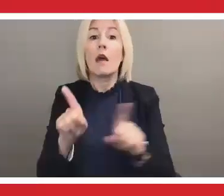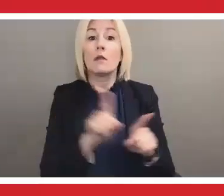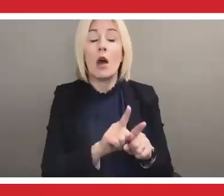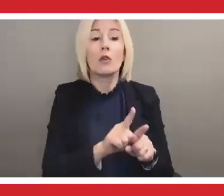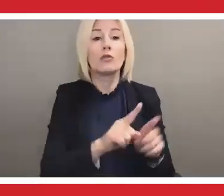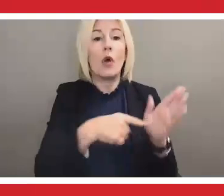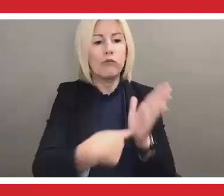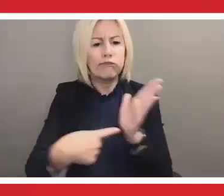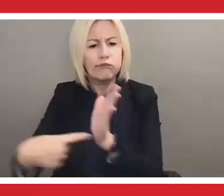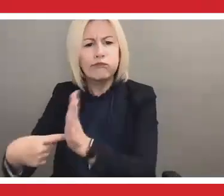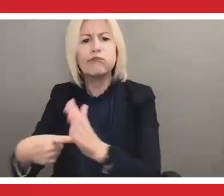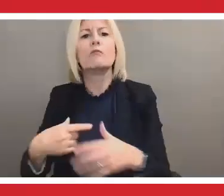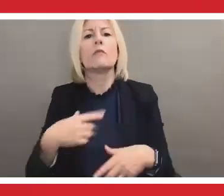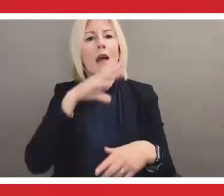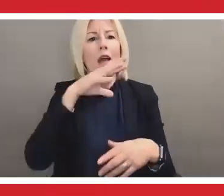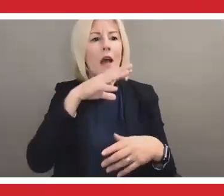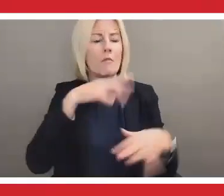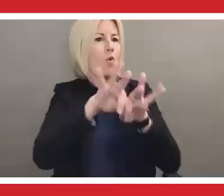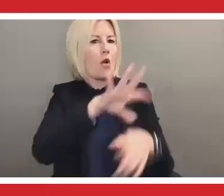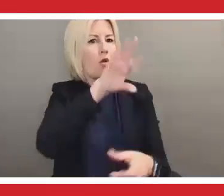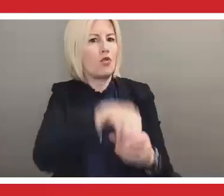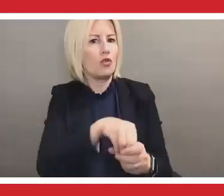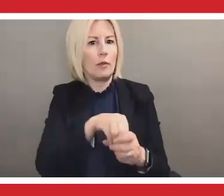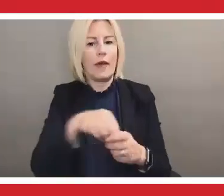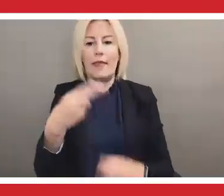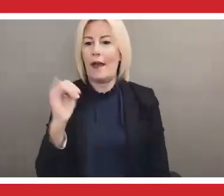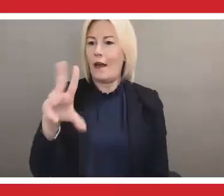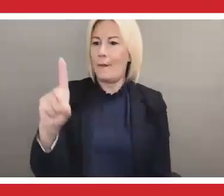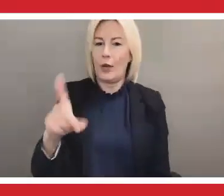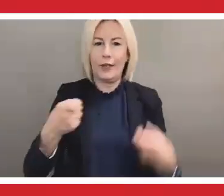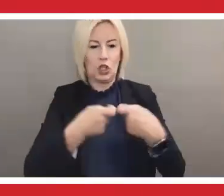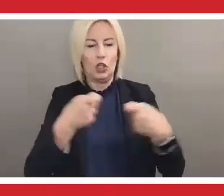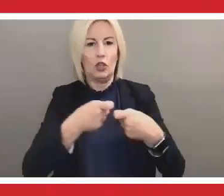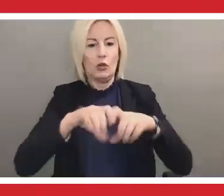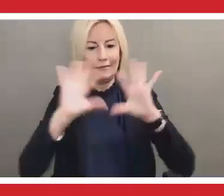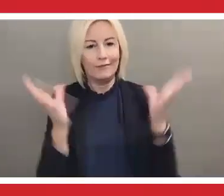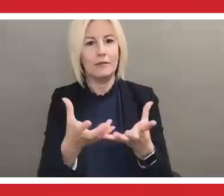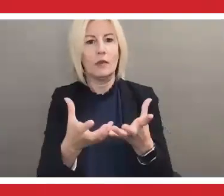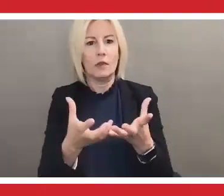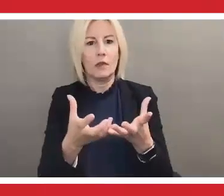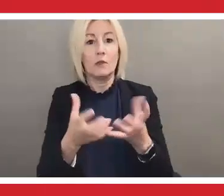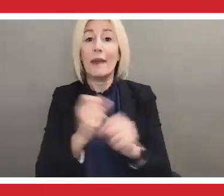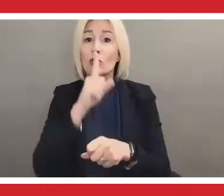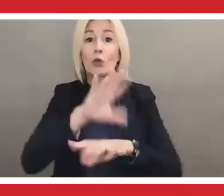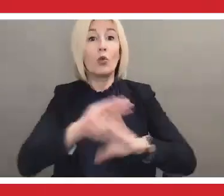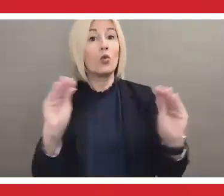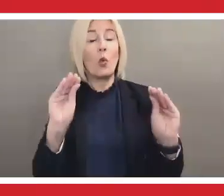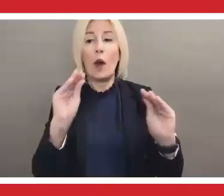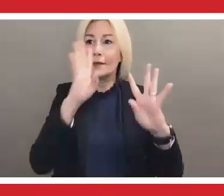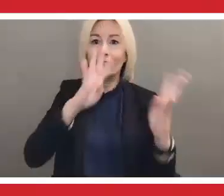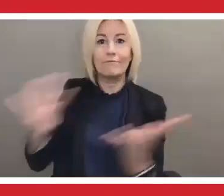critical need for inclusion in the hybrid digital society in order to leave no one behind. But